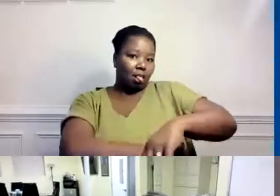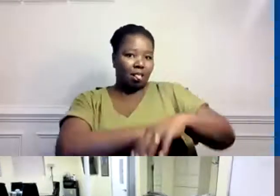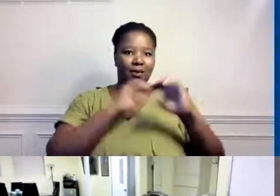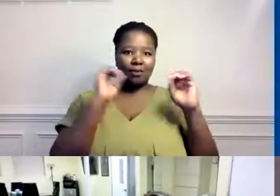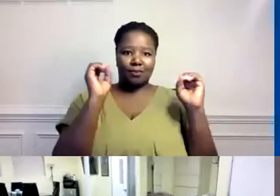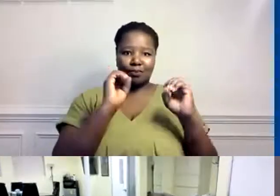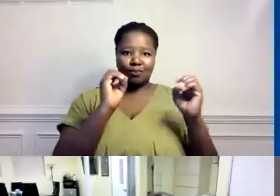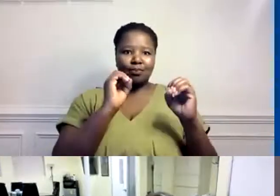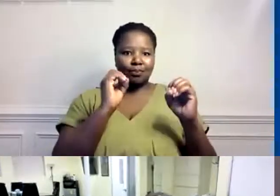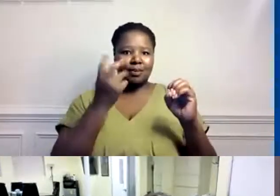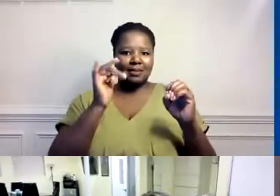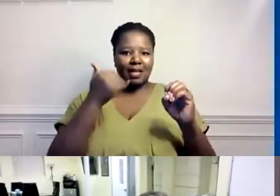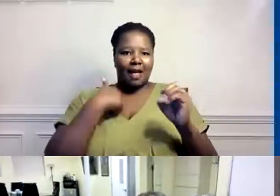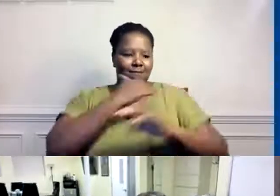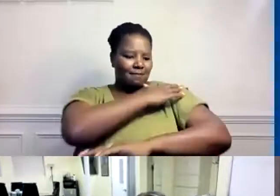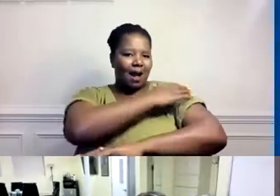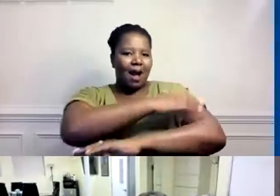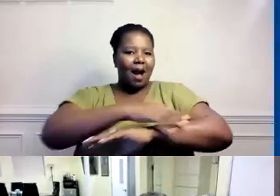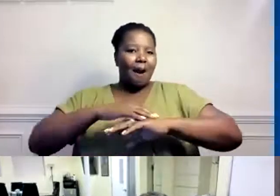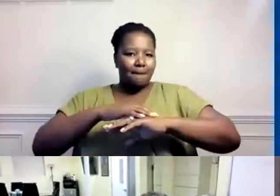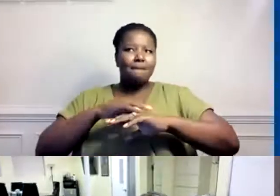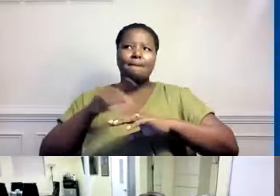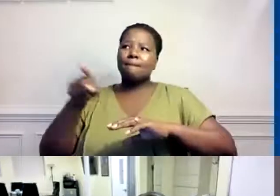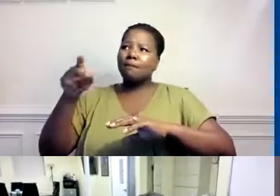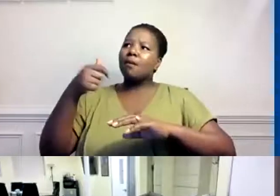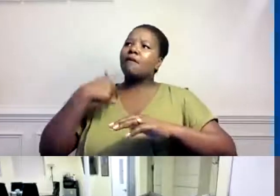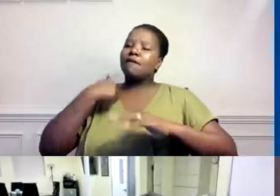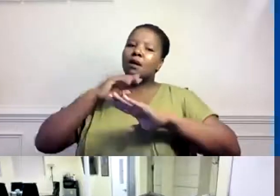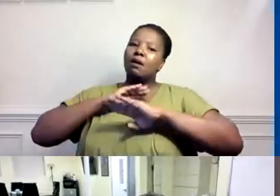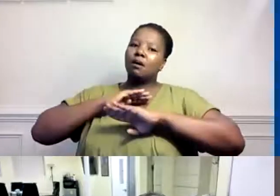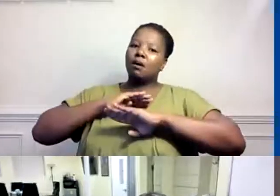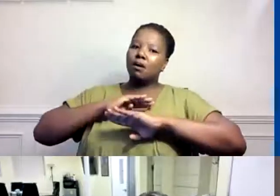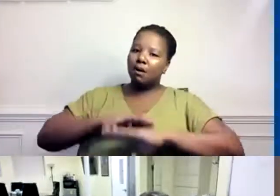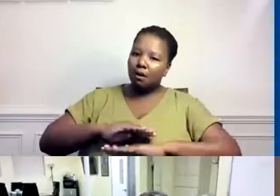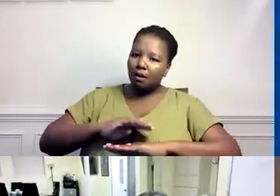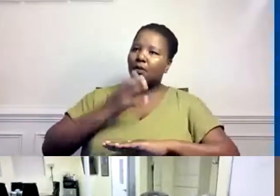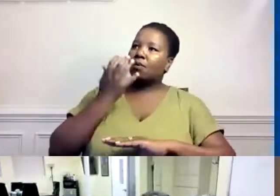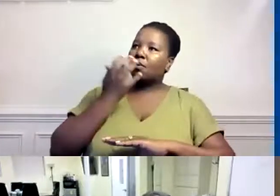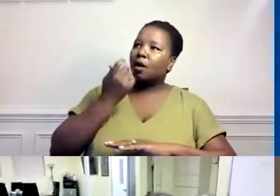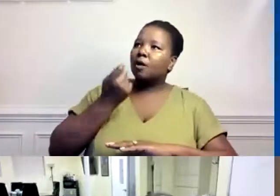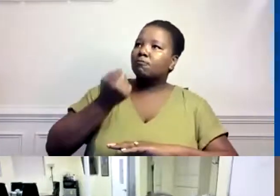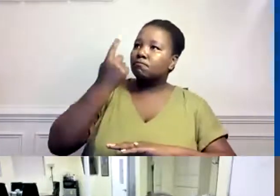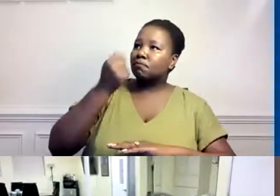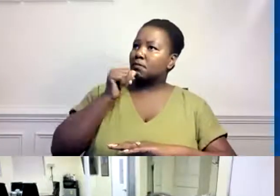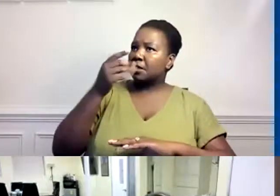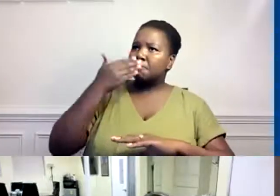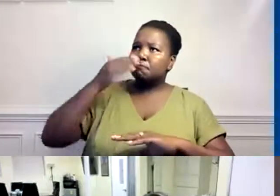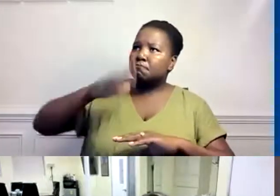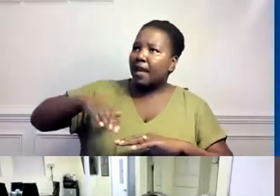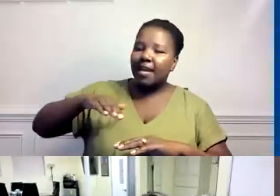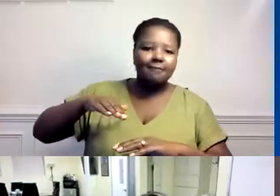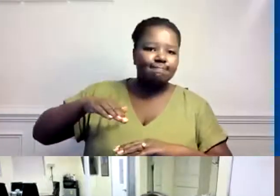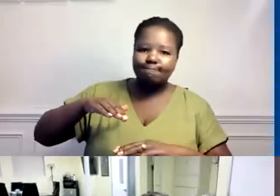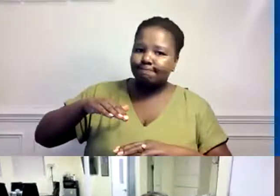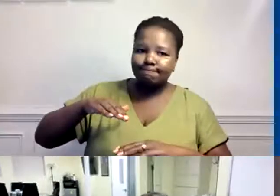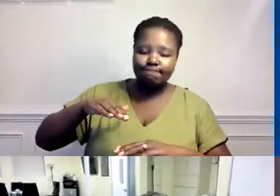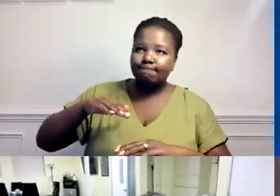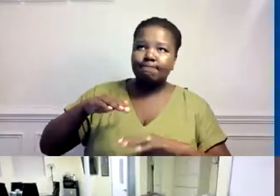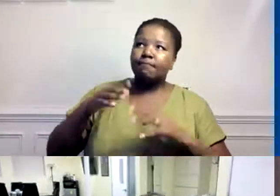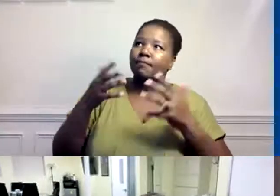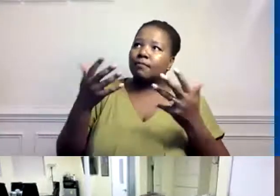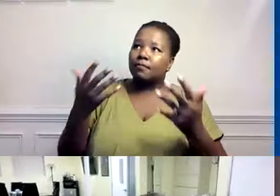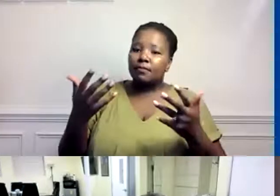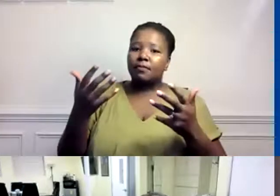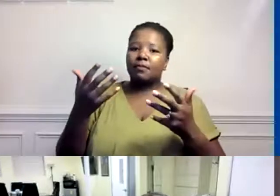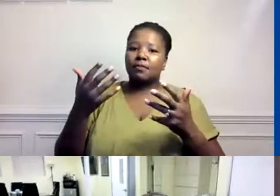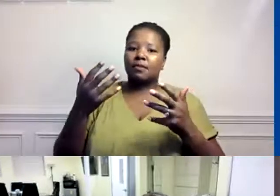will, there was a sense of relief. There was a sense of, this is not that bad. I